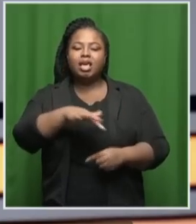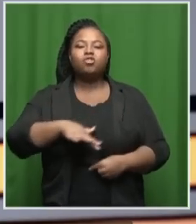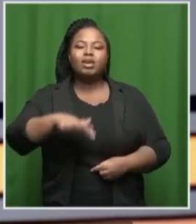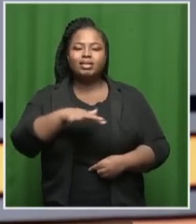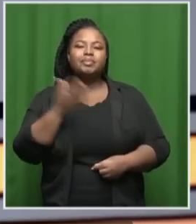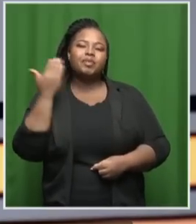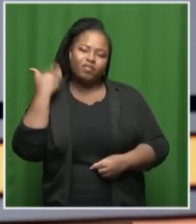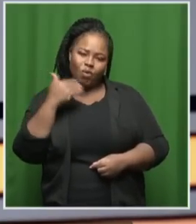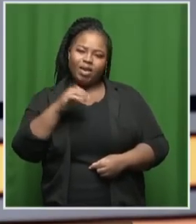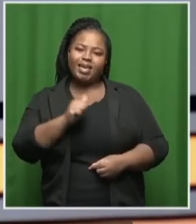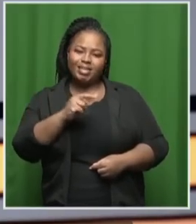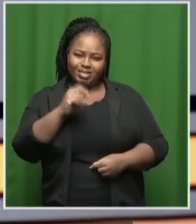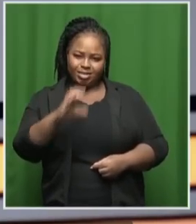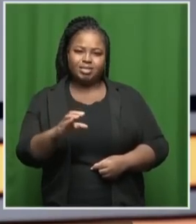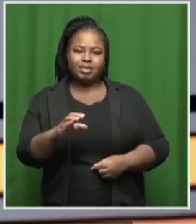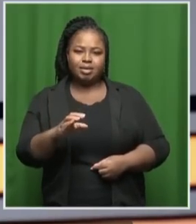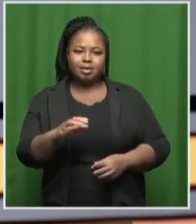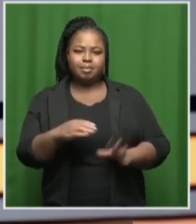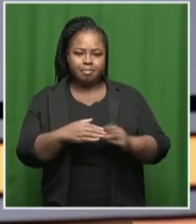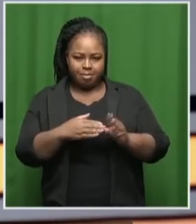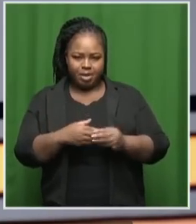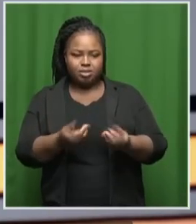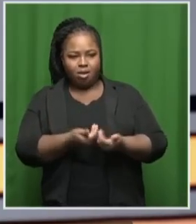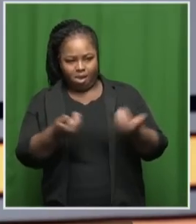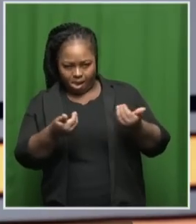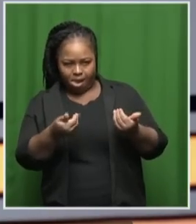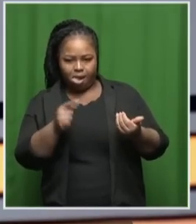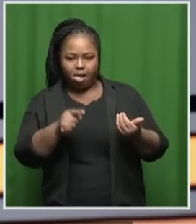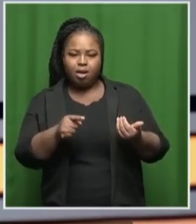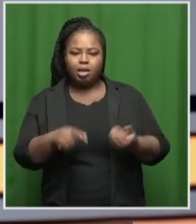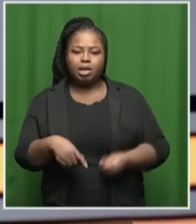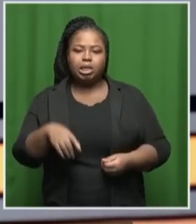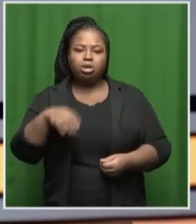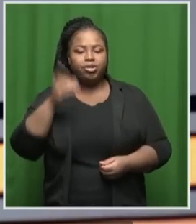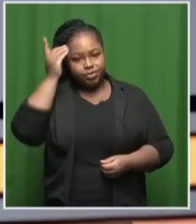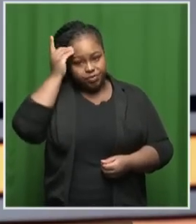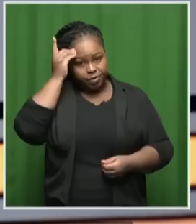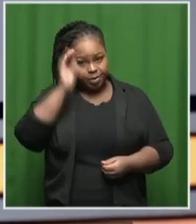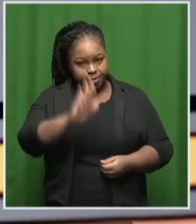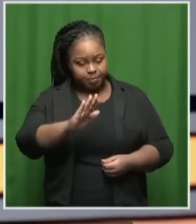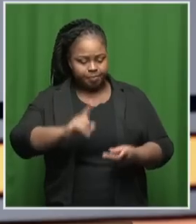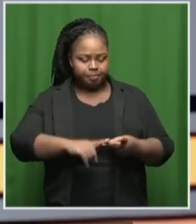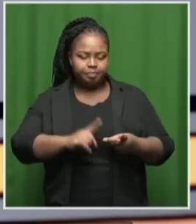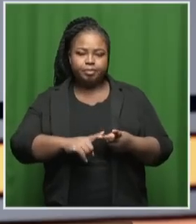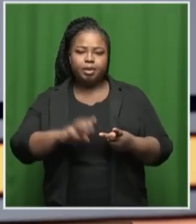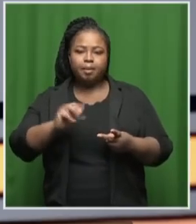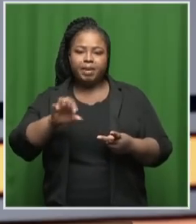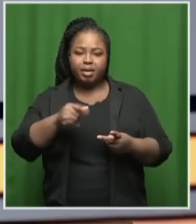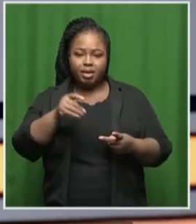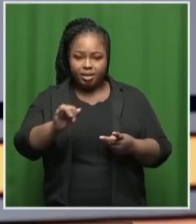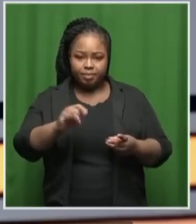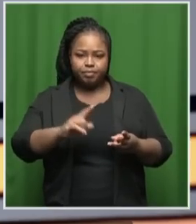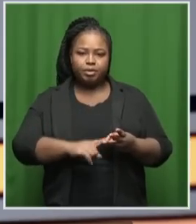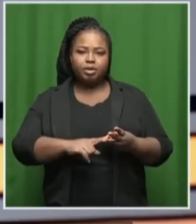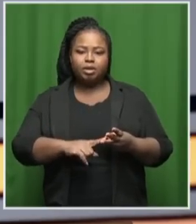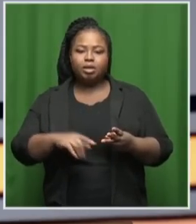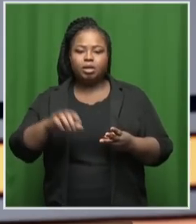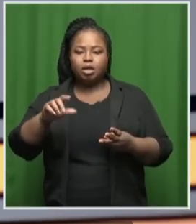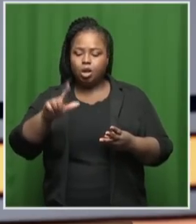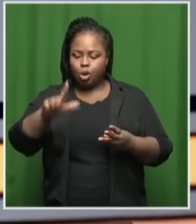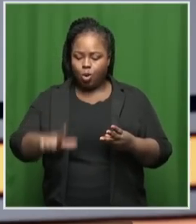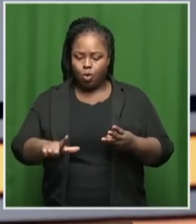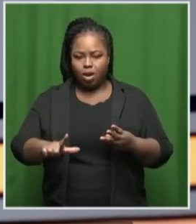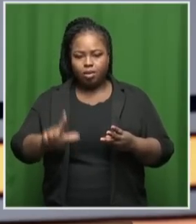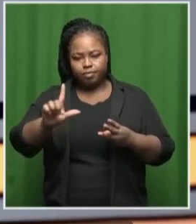that have seen ANC factionalism. So you're looking at areas like eThekwini, areas like Mpangeni, areas like Lower South Coast. These